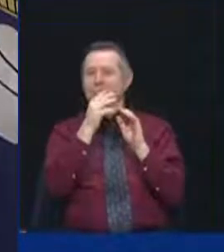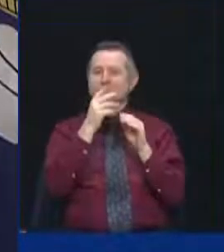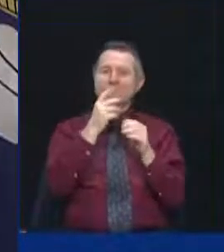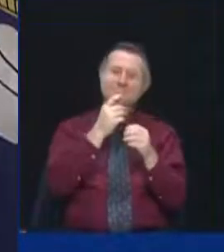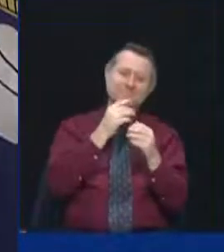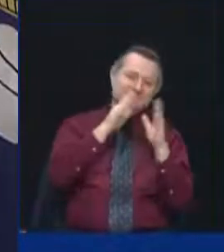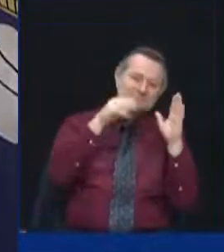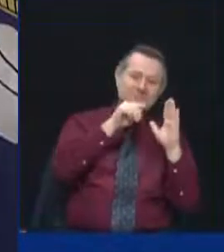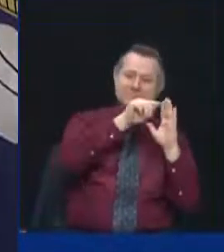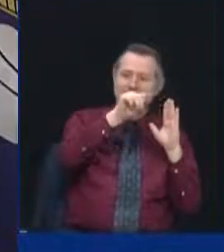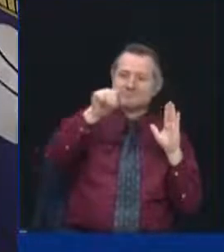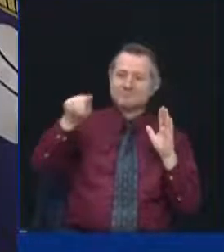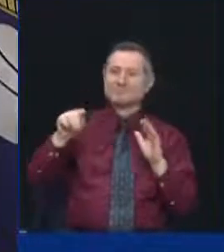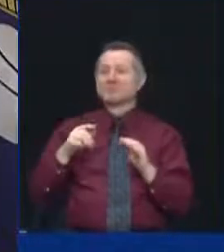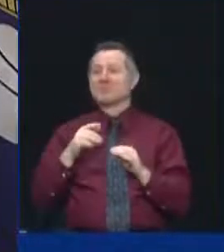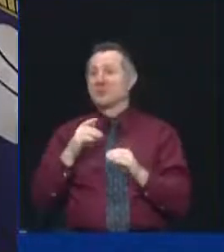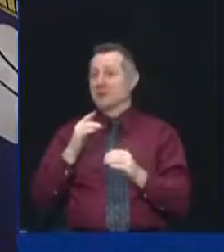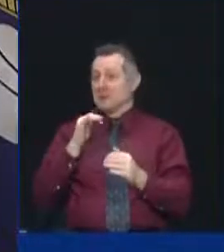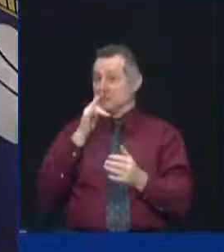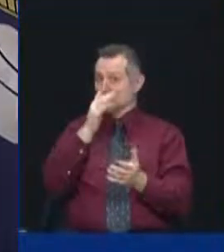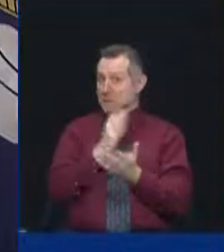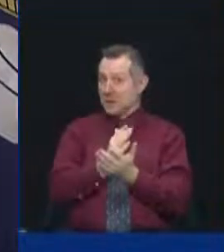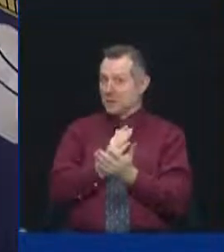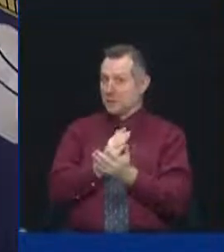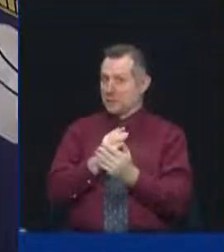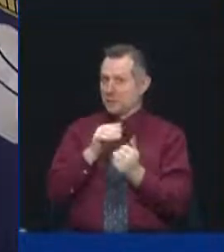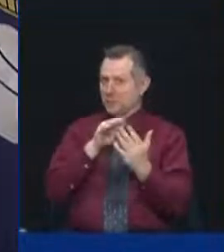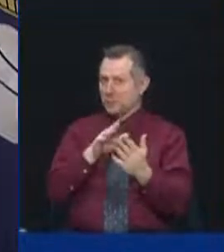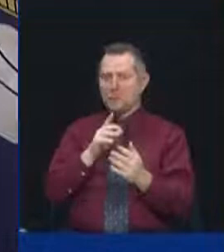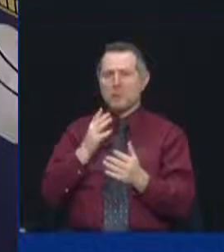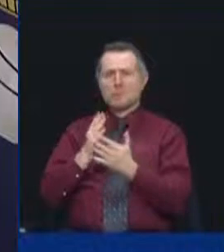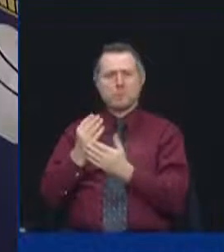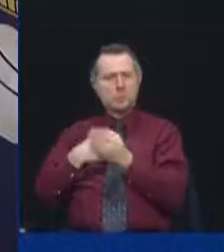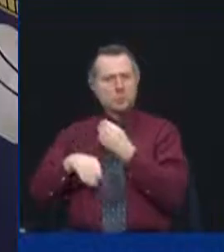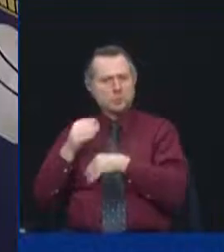outreach amid the budget cuts last summer. Well,